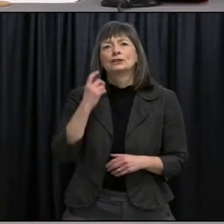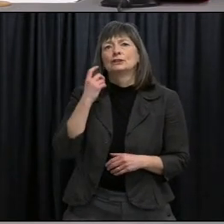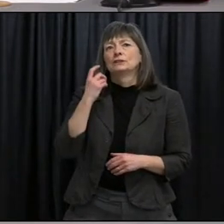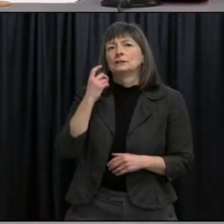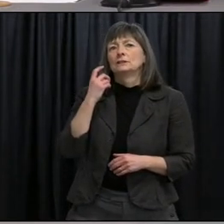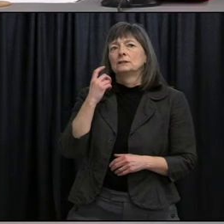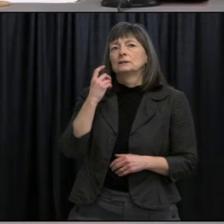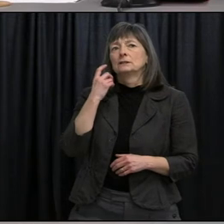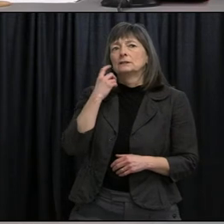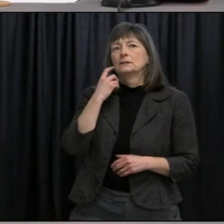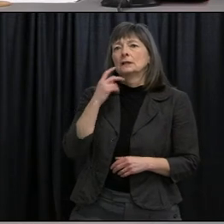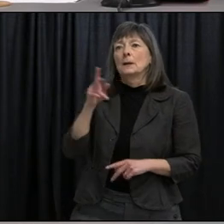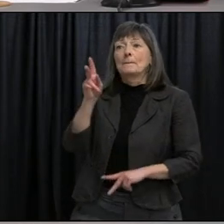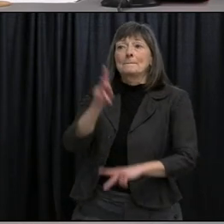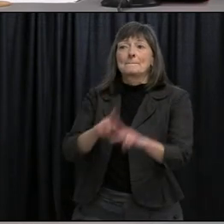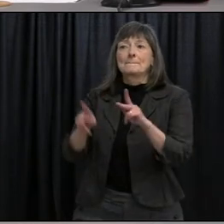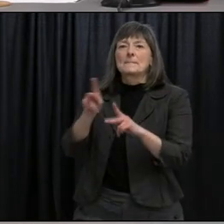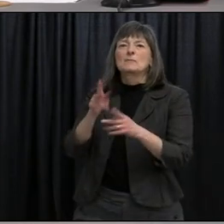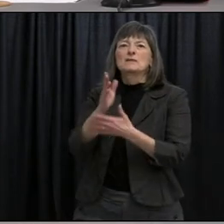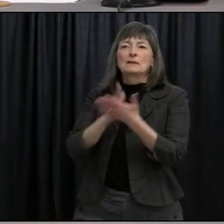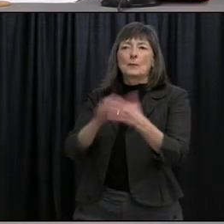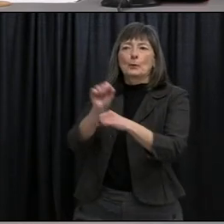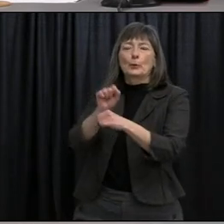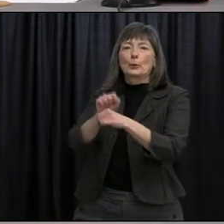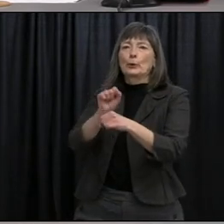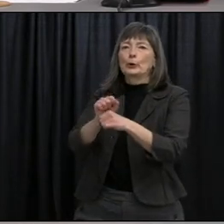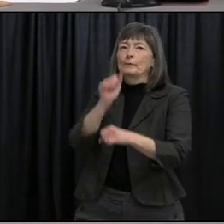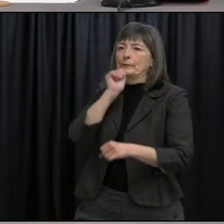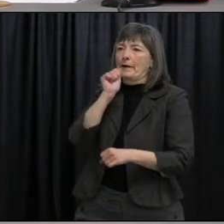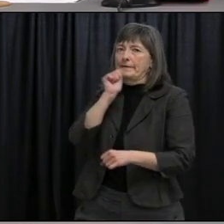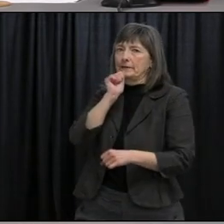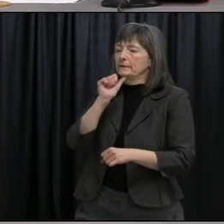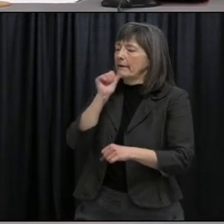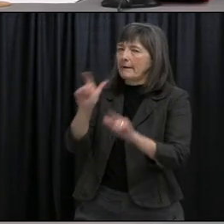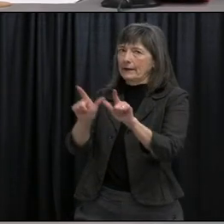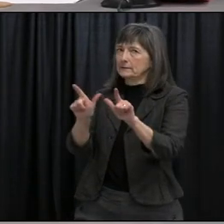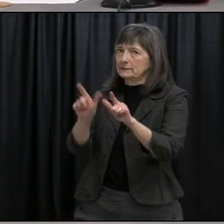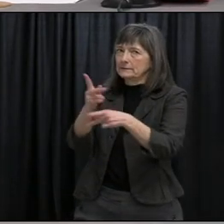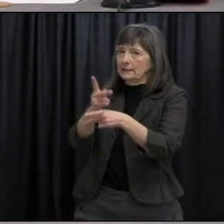from people working in unregulated child care as